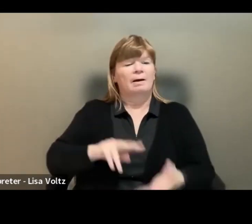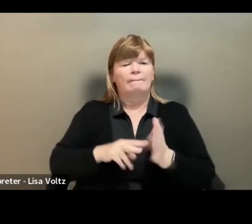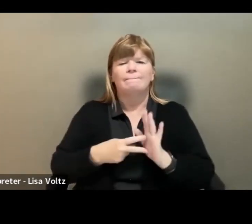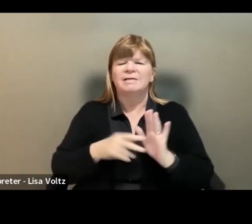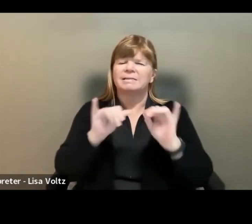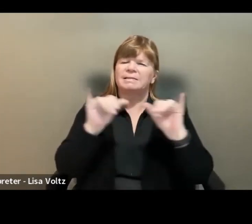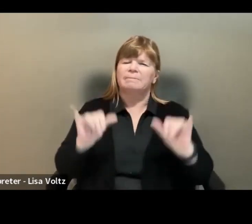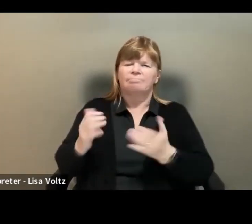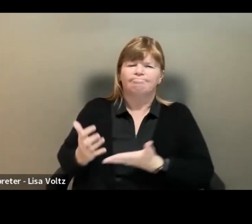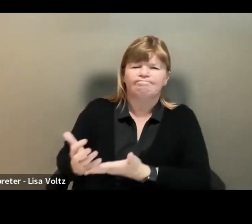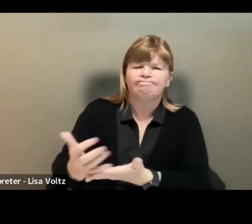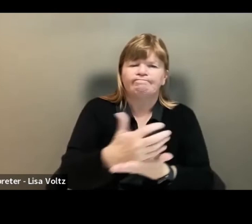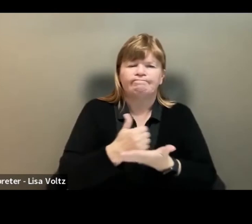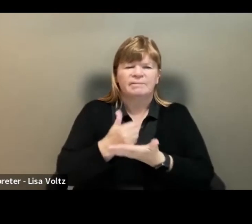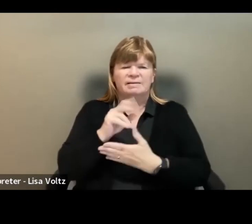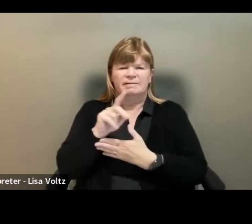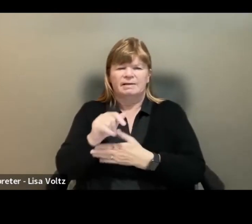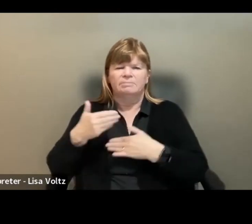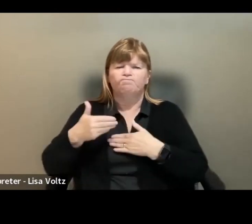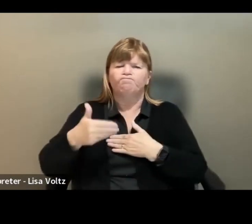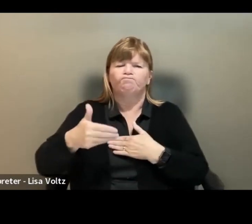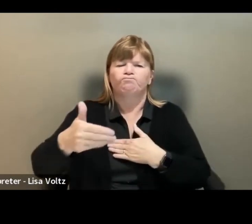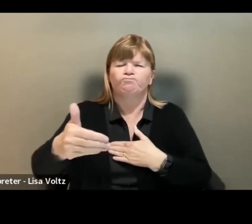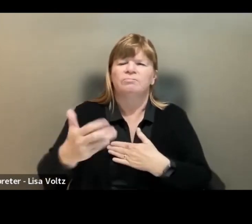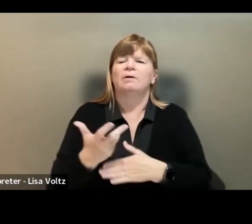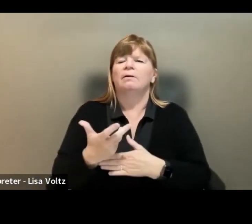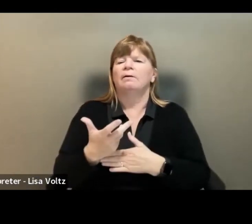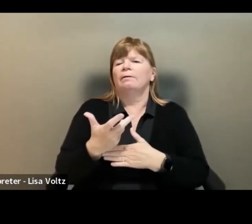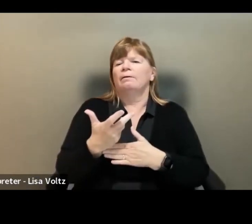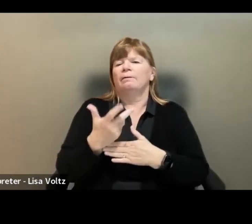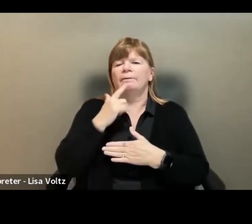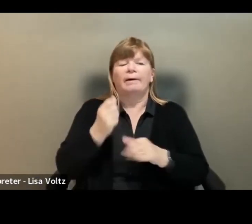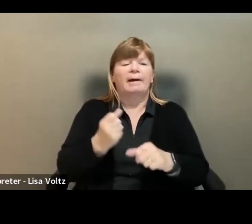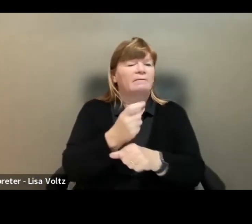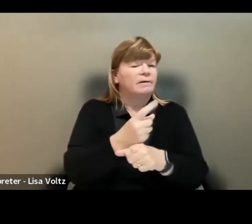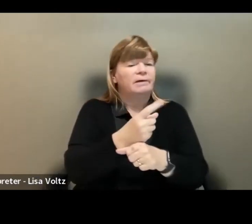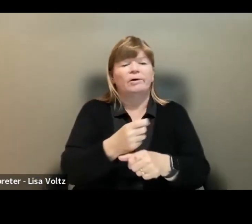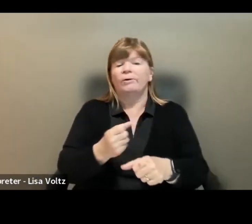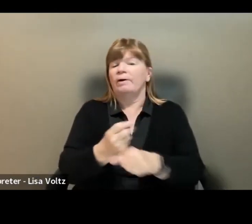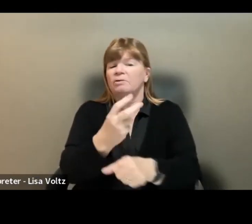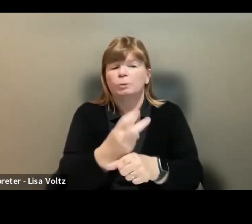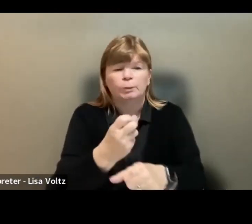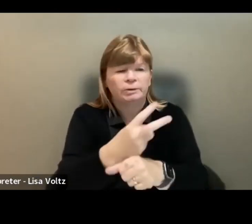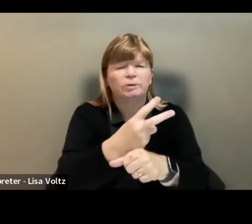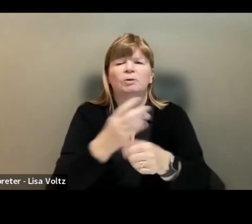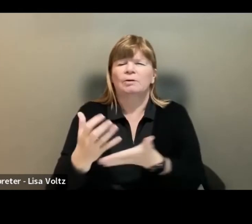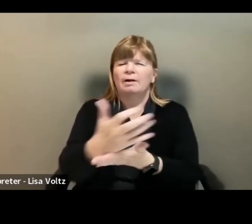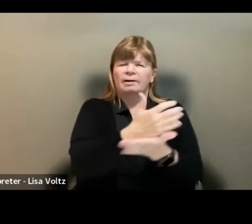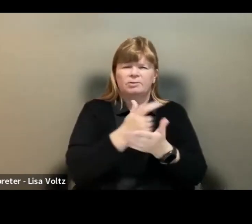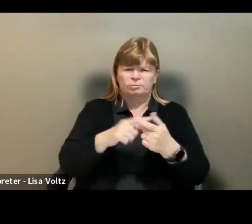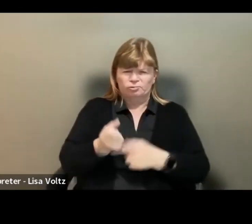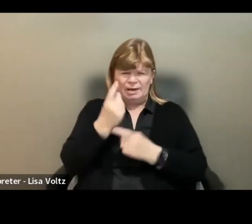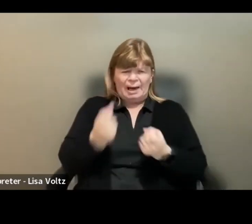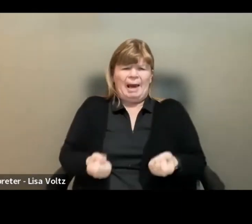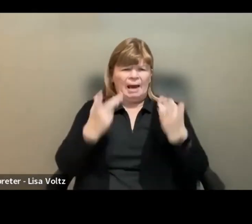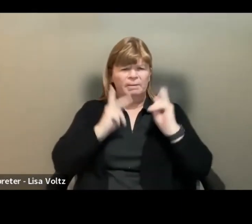systematic collection of data on a regular basis, such as every year or every other year, to understand how many people